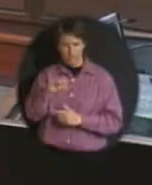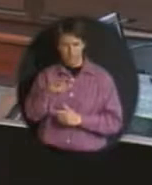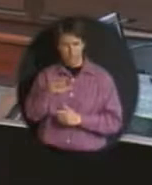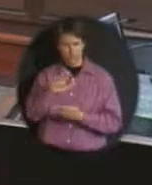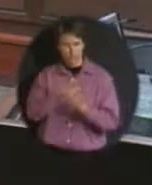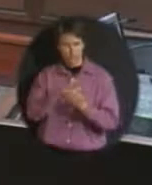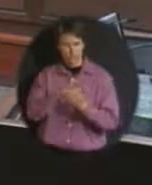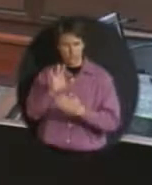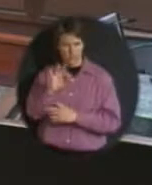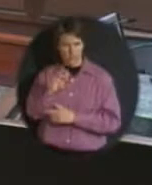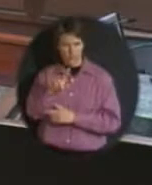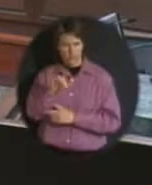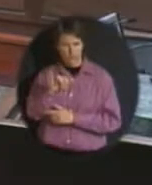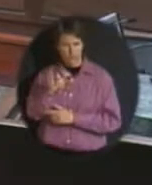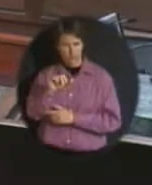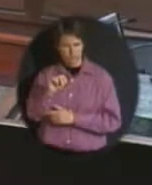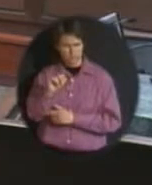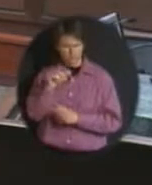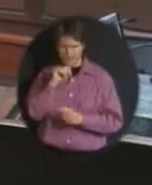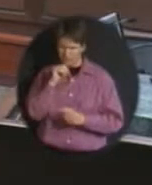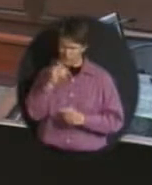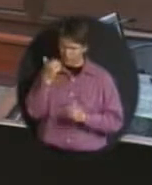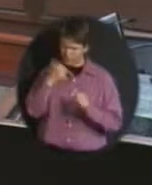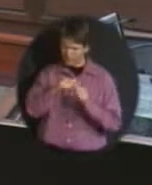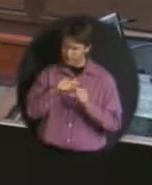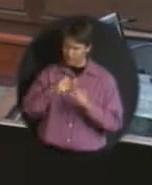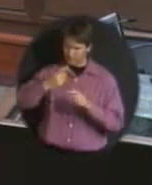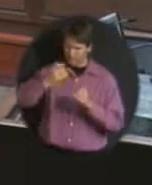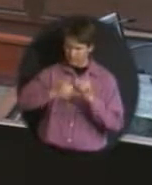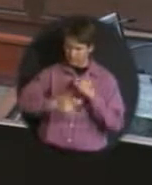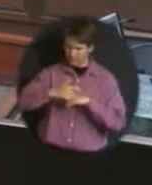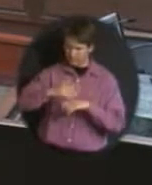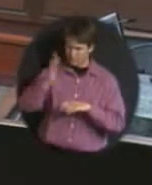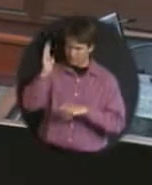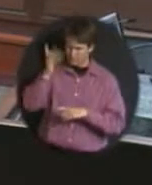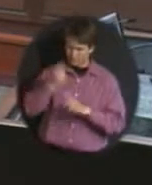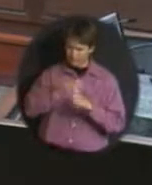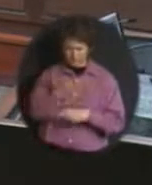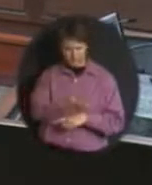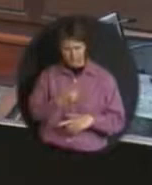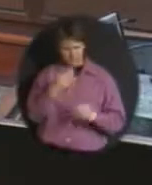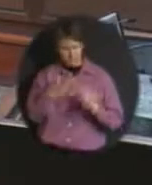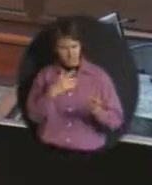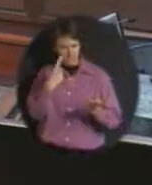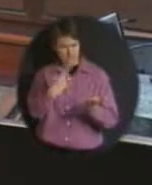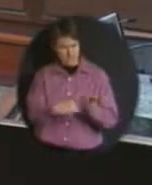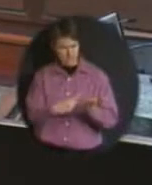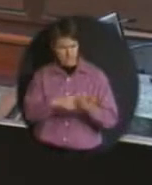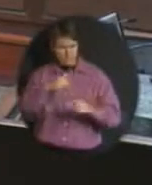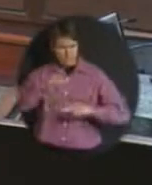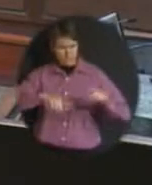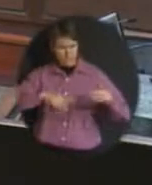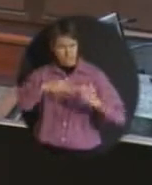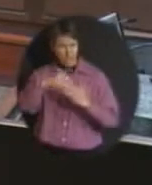recall when we last had a presentation from them discussing the various programs, the Bright